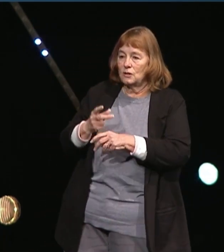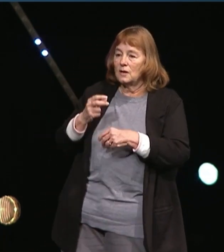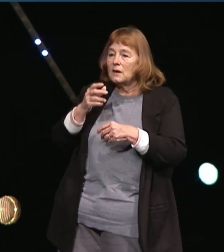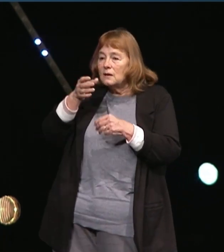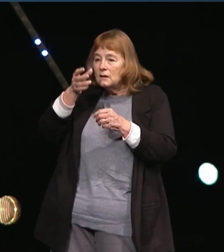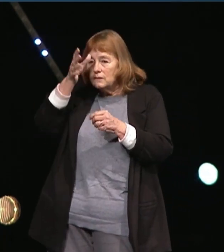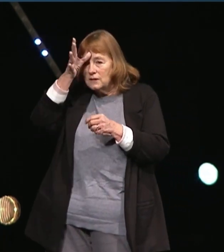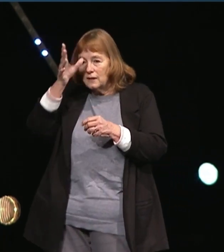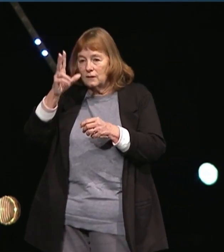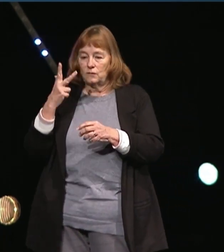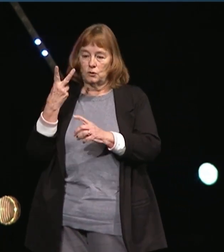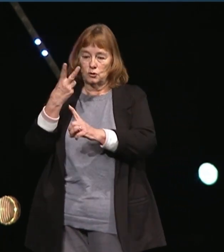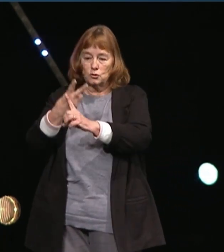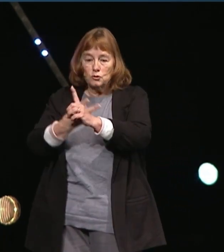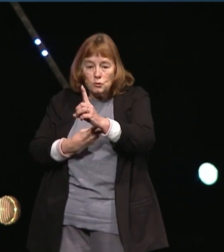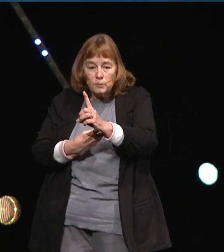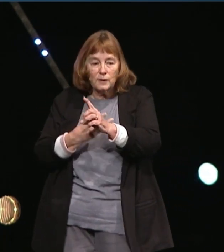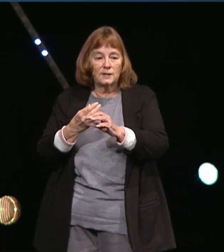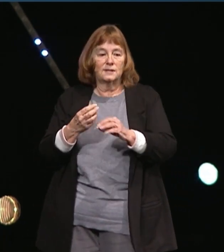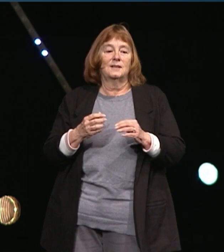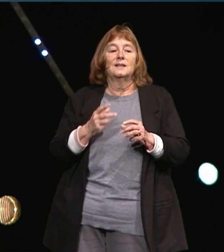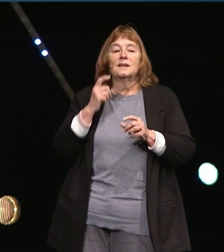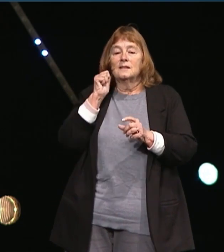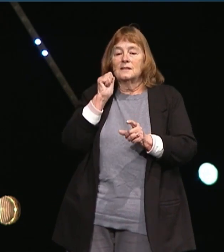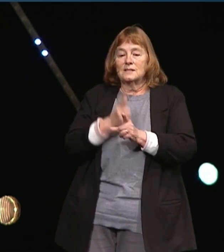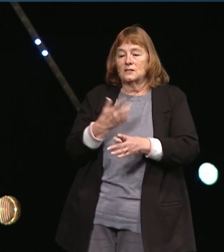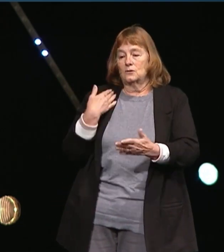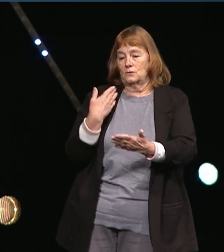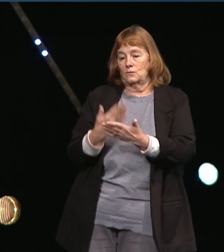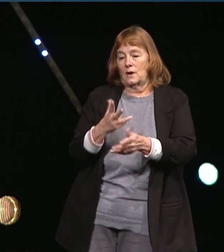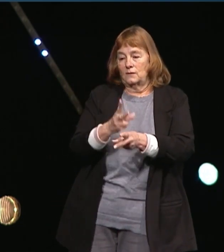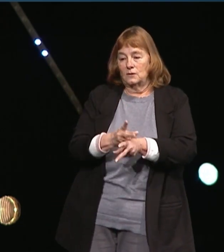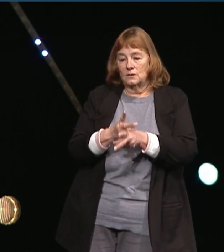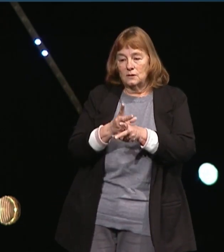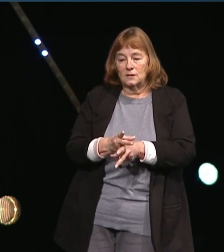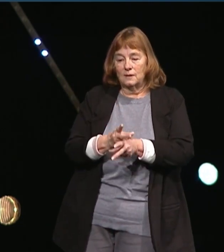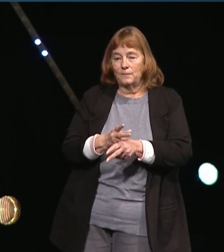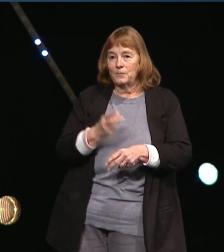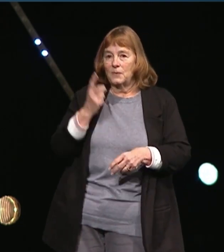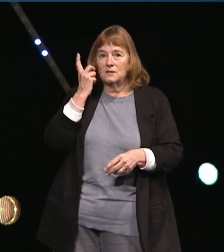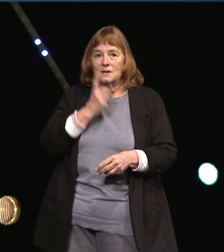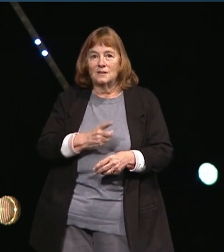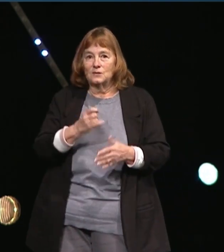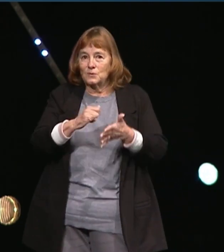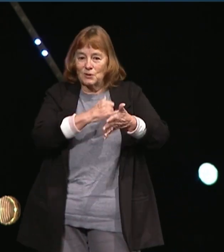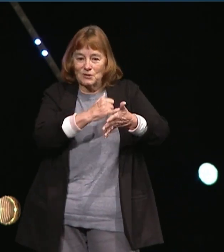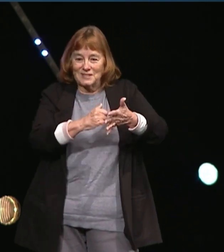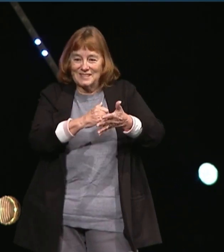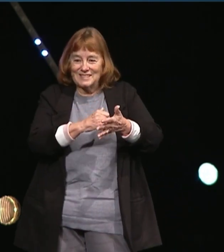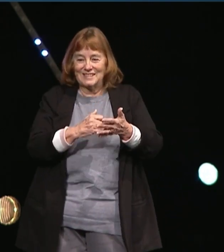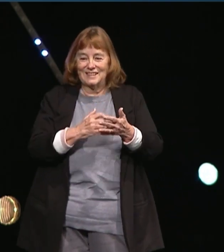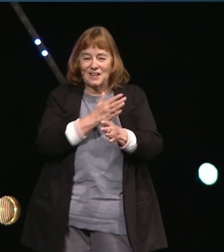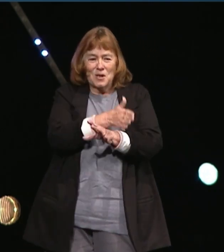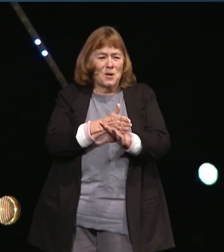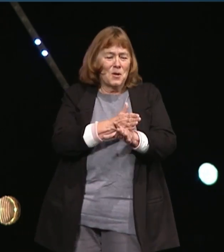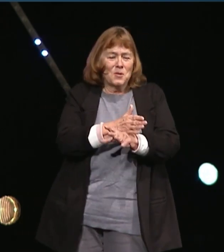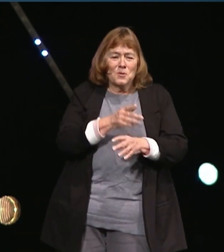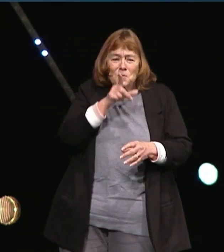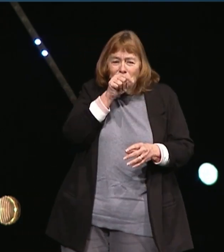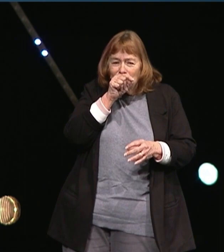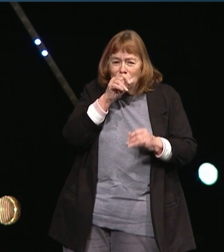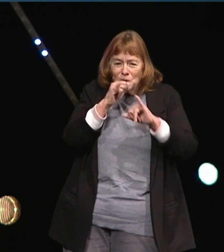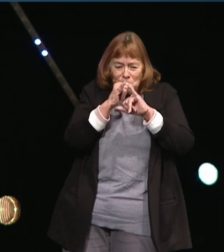could come to take over. Dennis was creative in everything he did. His wood sculptures of birds were among some of